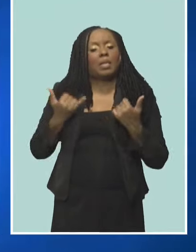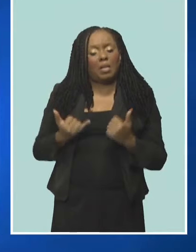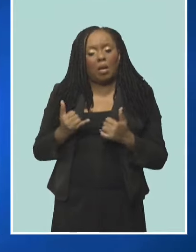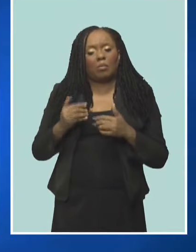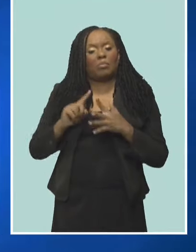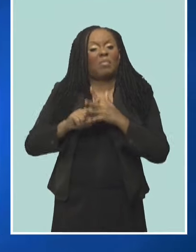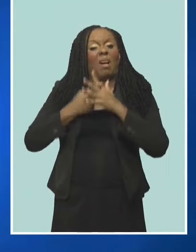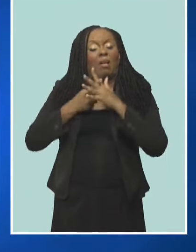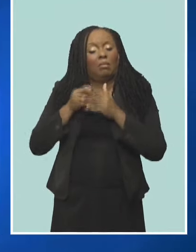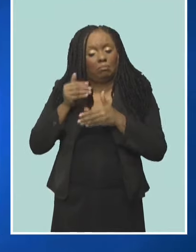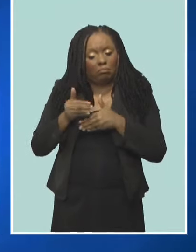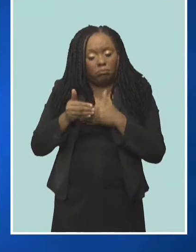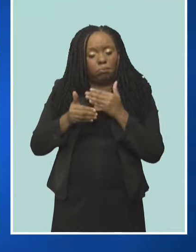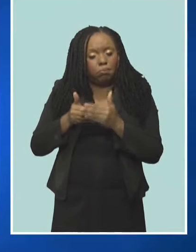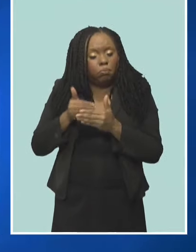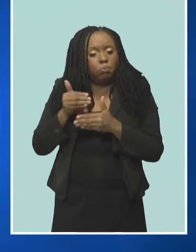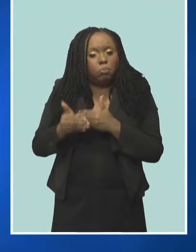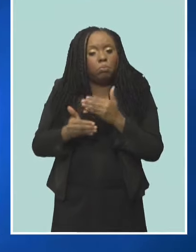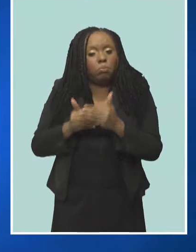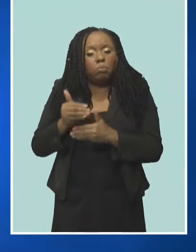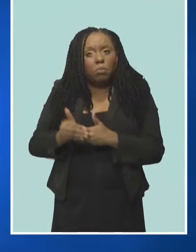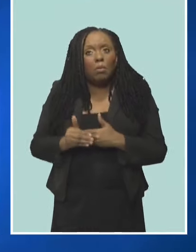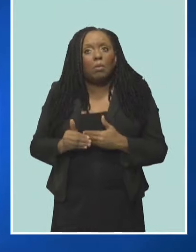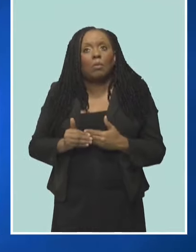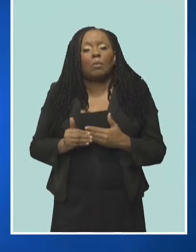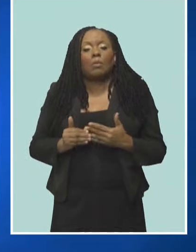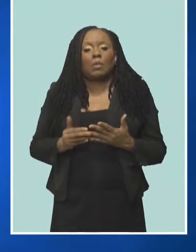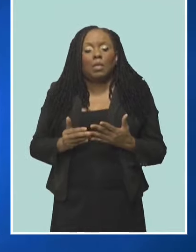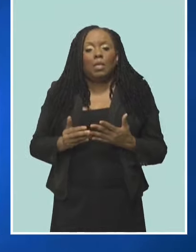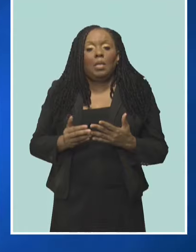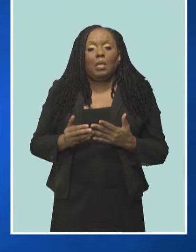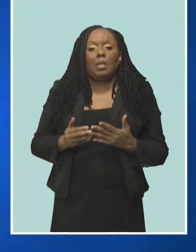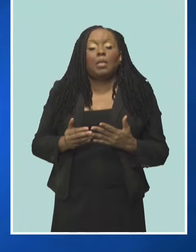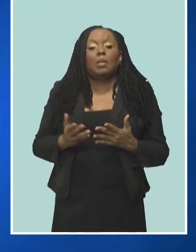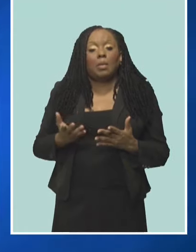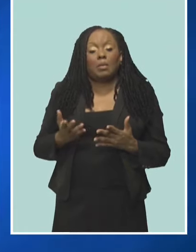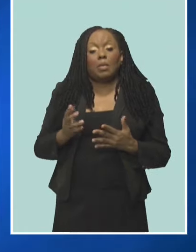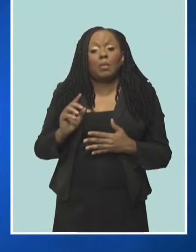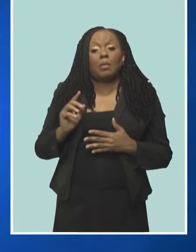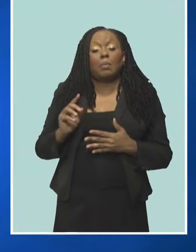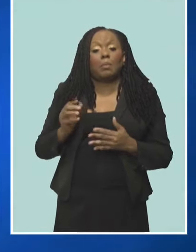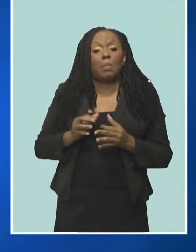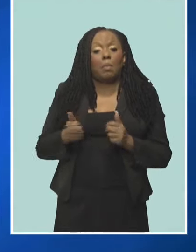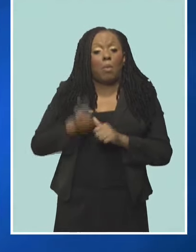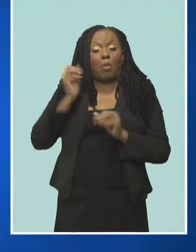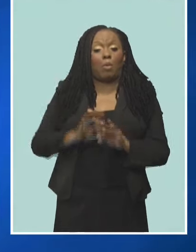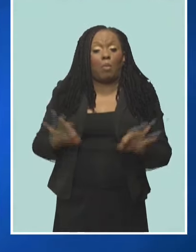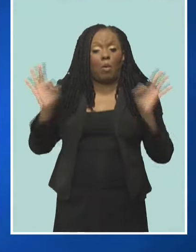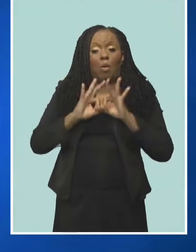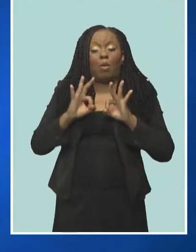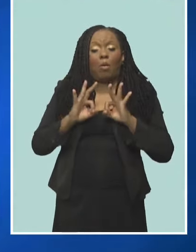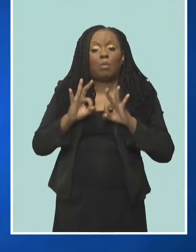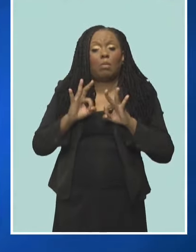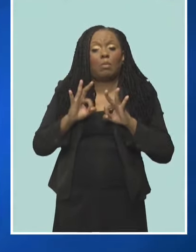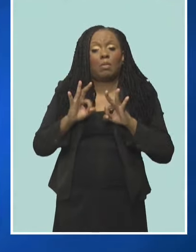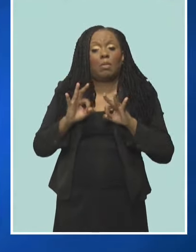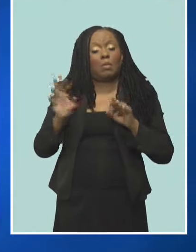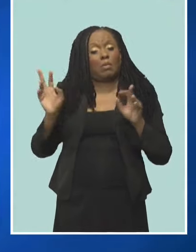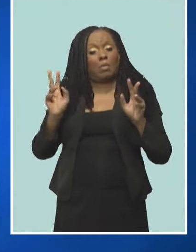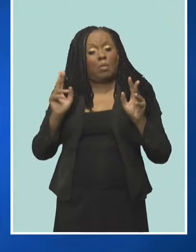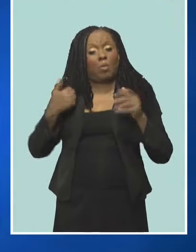So we were just focusing on trying to move the vendors off of the highway to alleviate that main concern, because we know